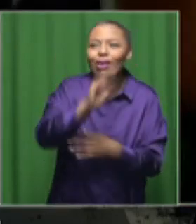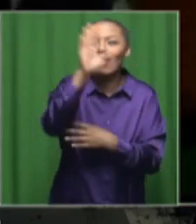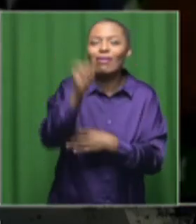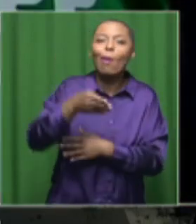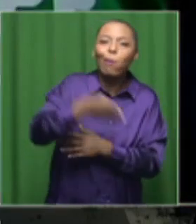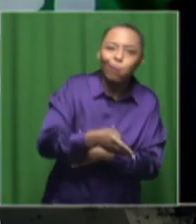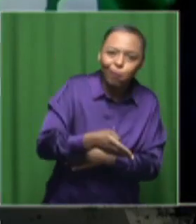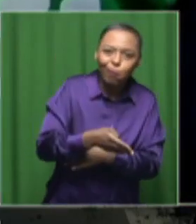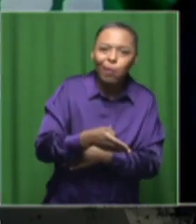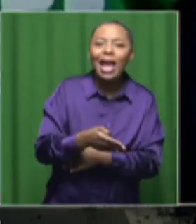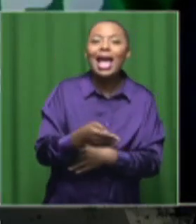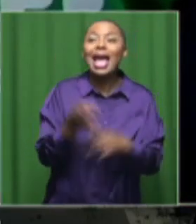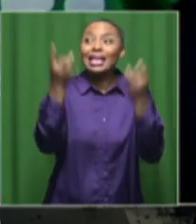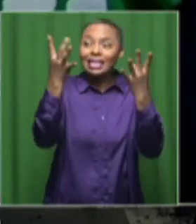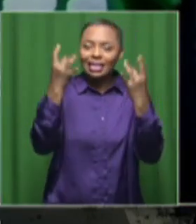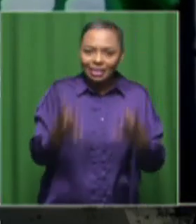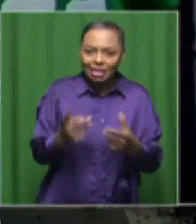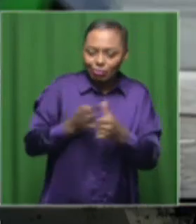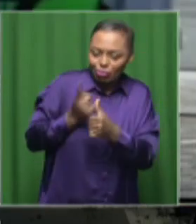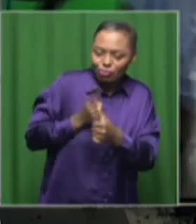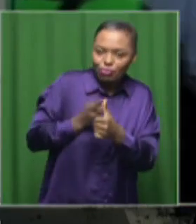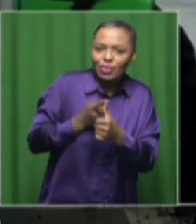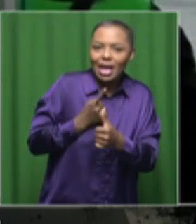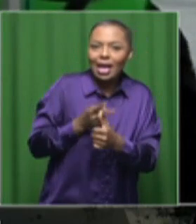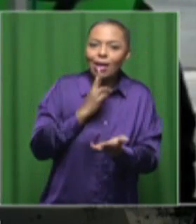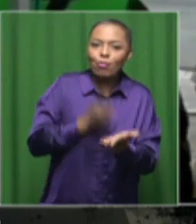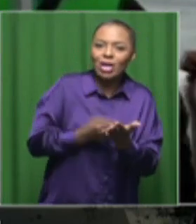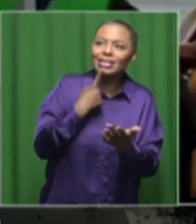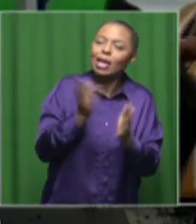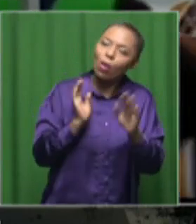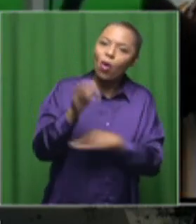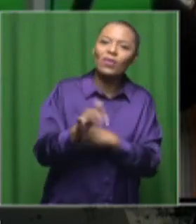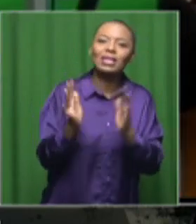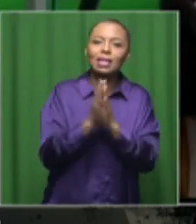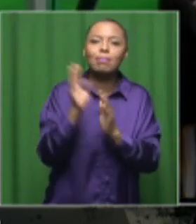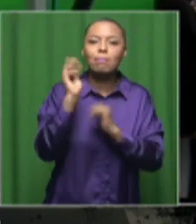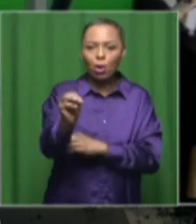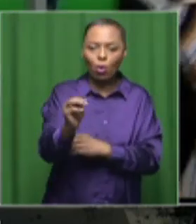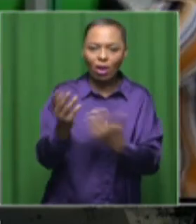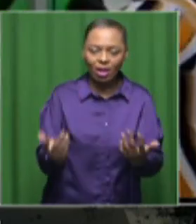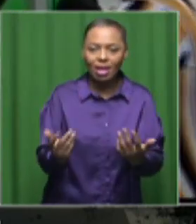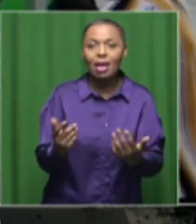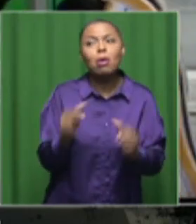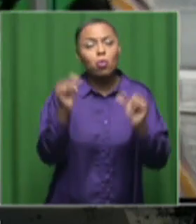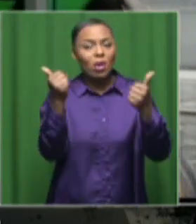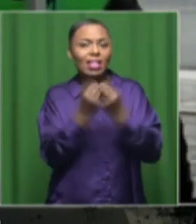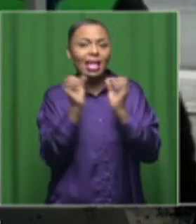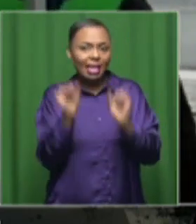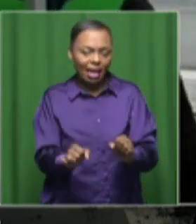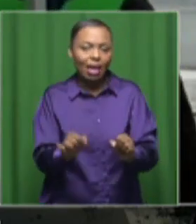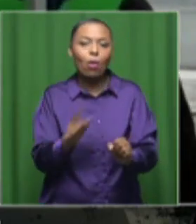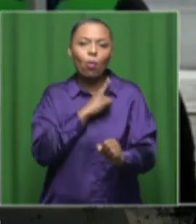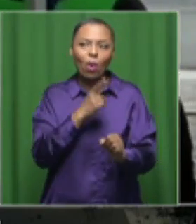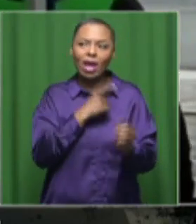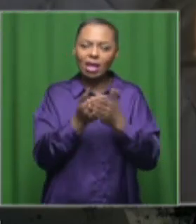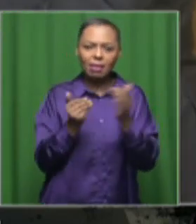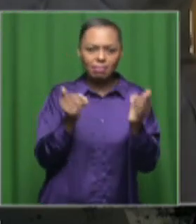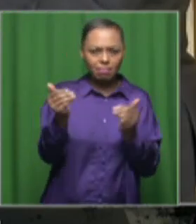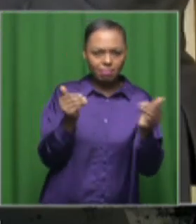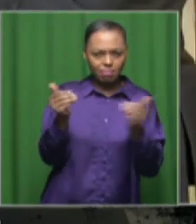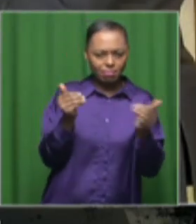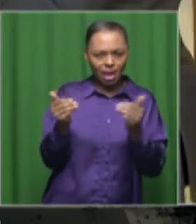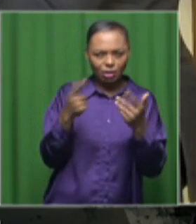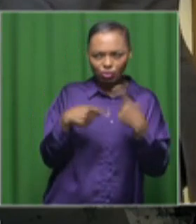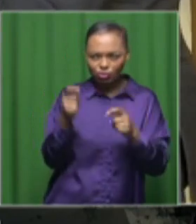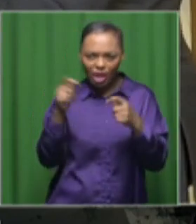the census has reported, there are 10 million more of us. Personally, I think that's a good thing. That's a reflection of us being able to adjust the downward trend in